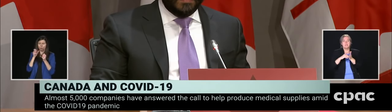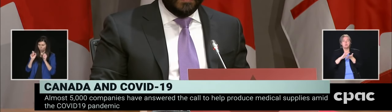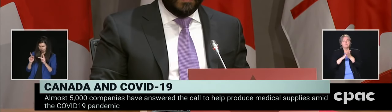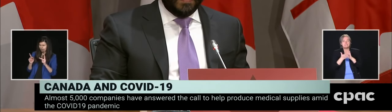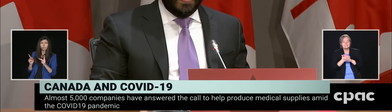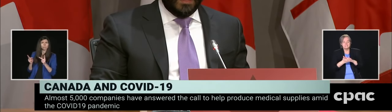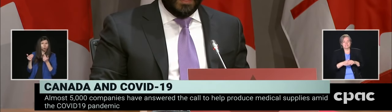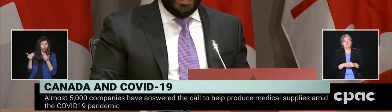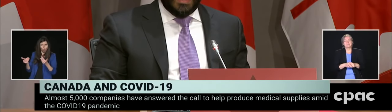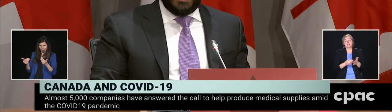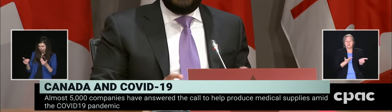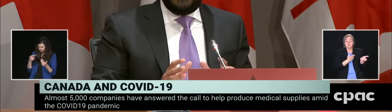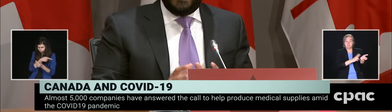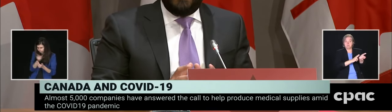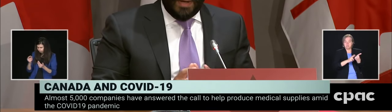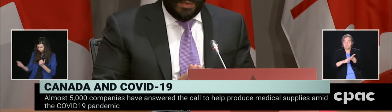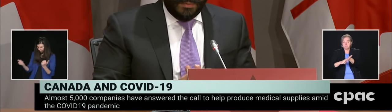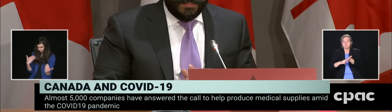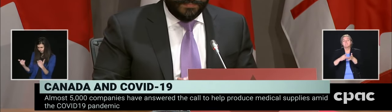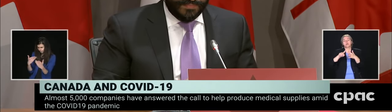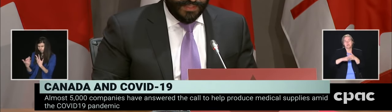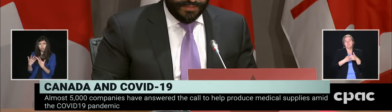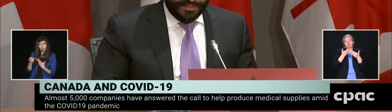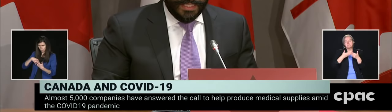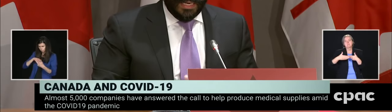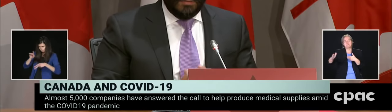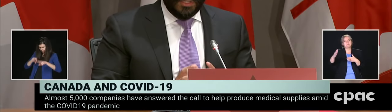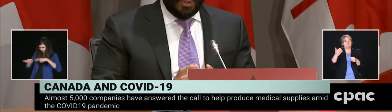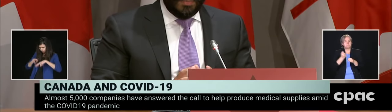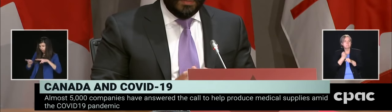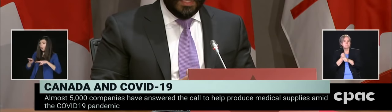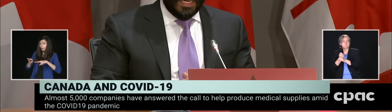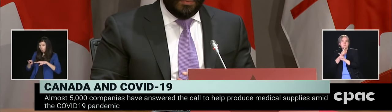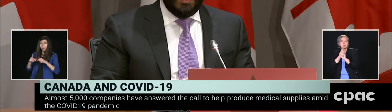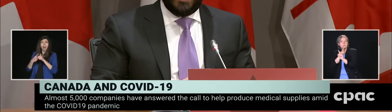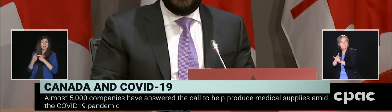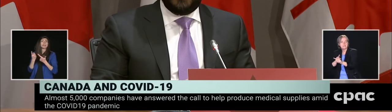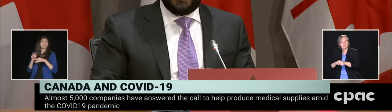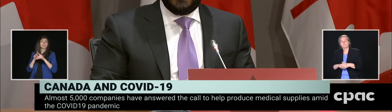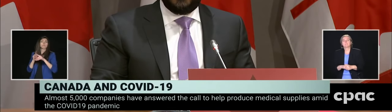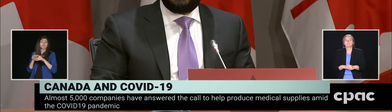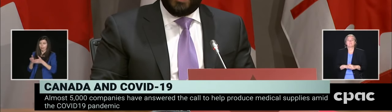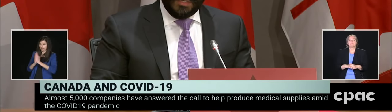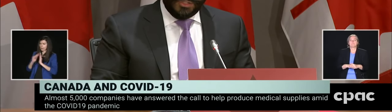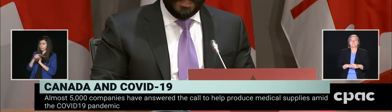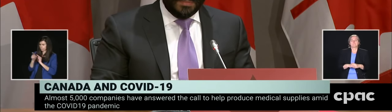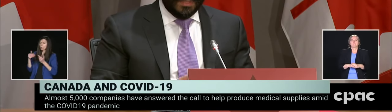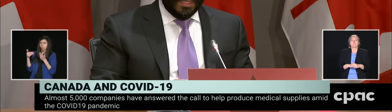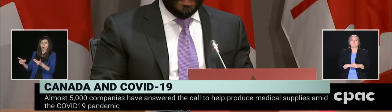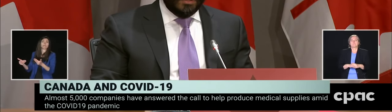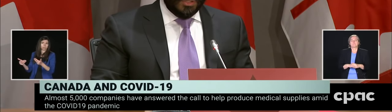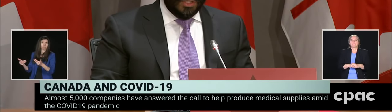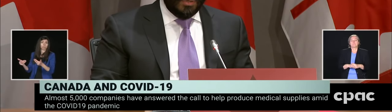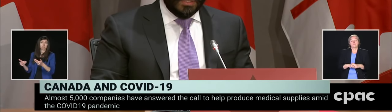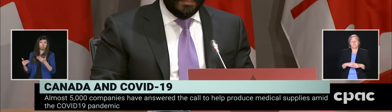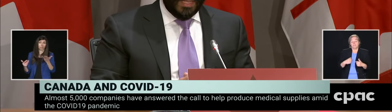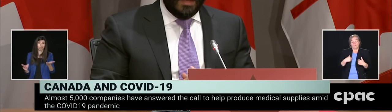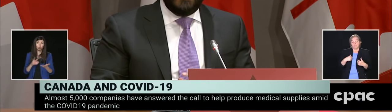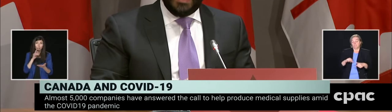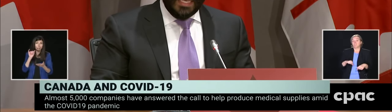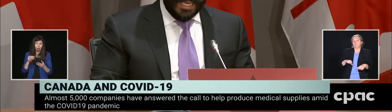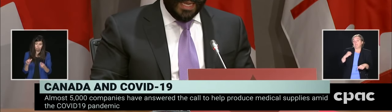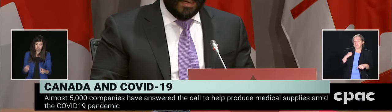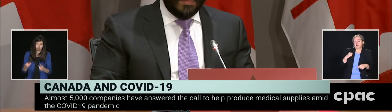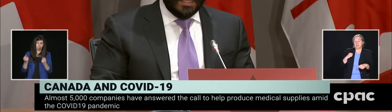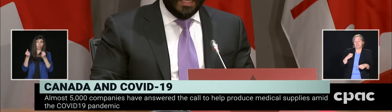commande. And I'm very proud to see that in a very short period of time, we've helped create new partnerships to secure a supply